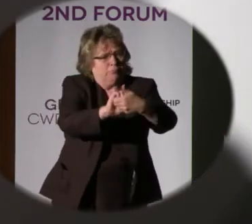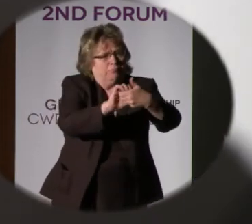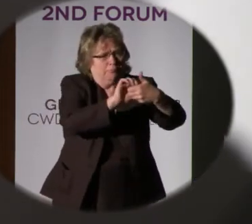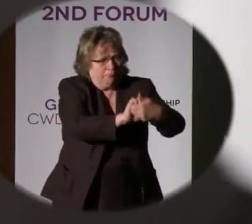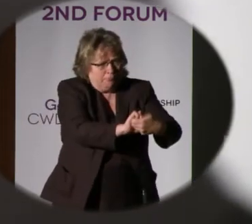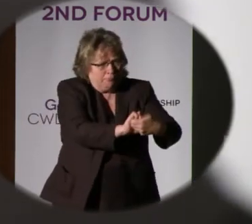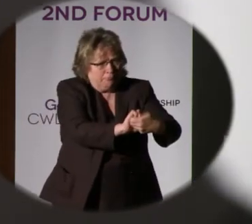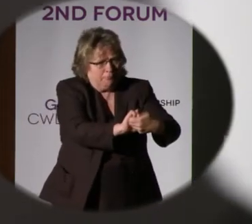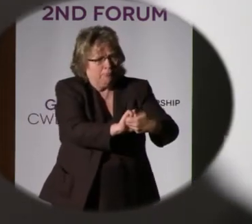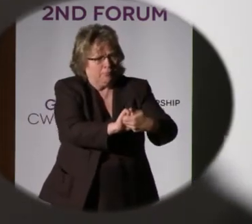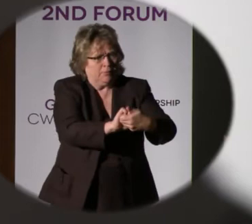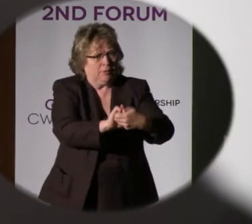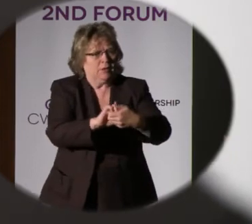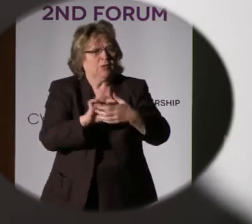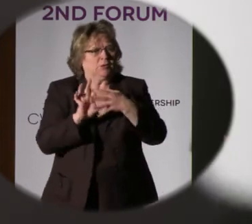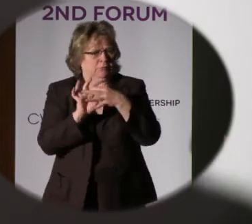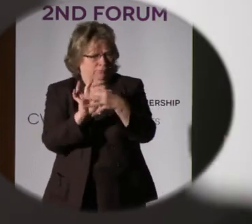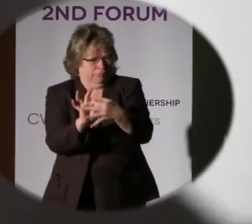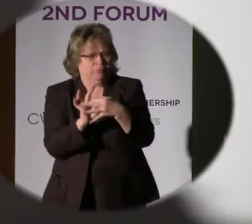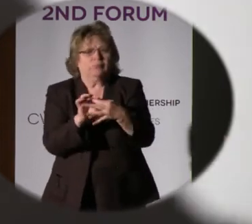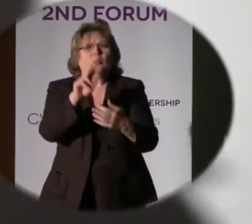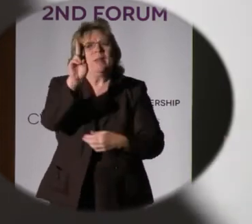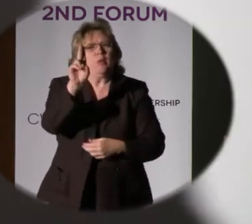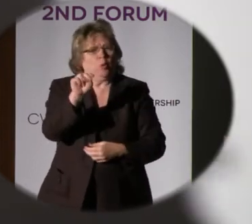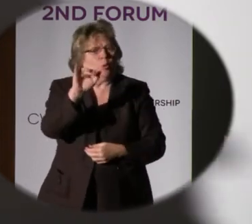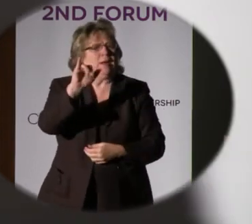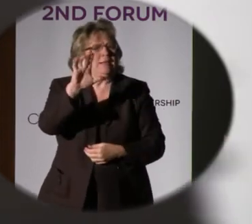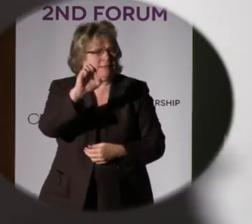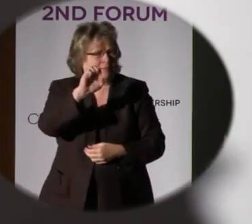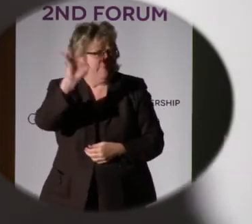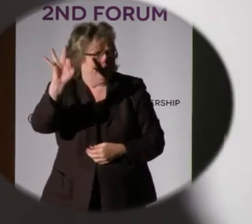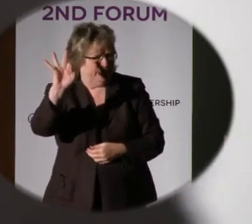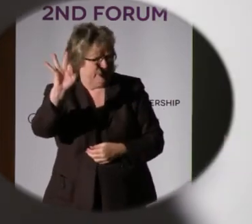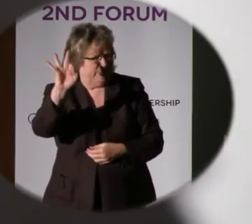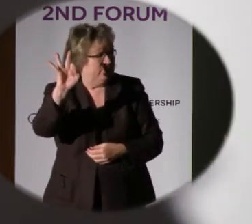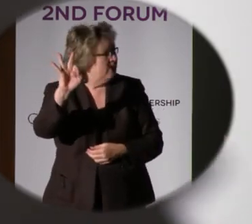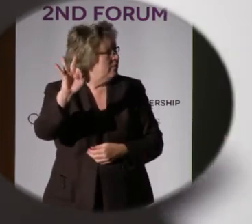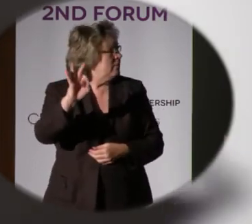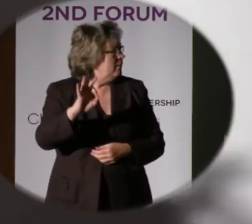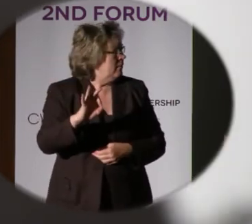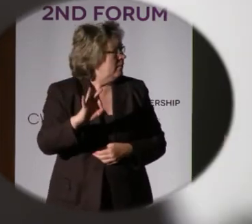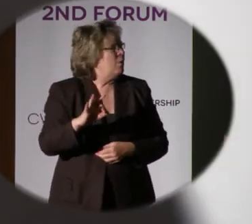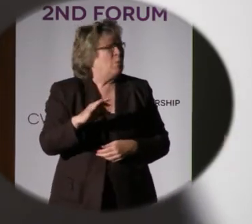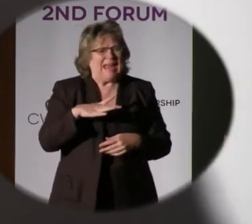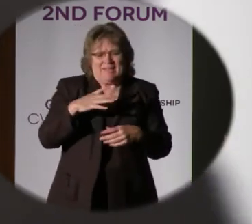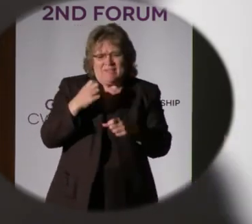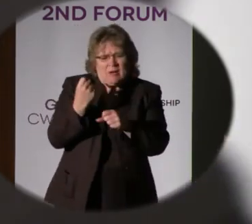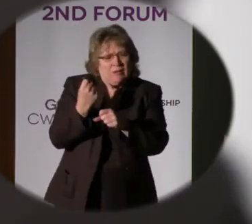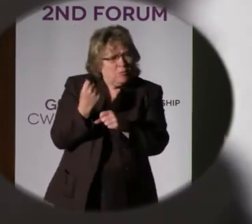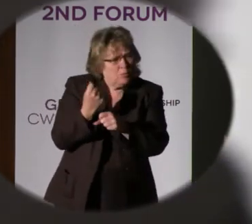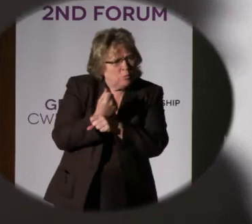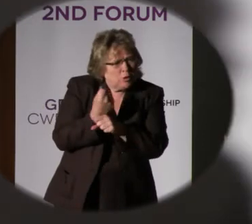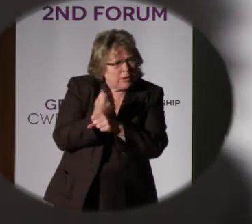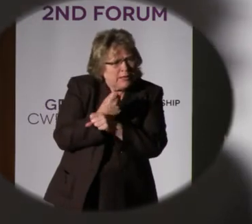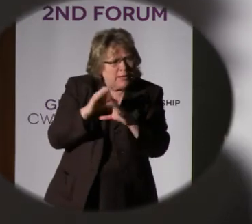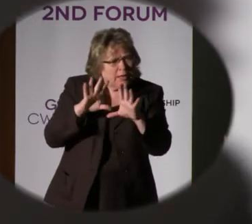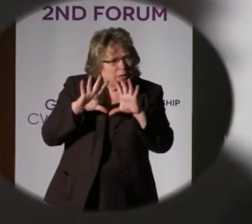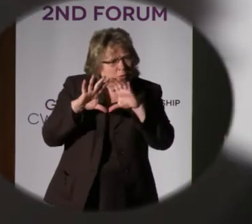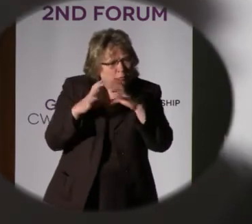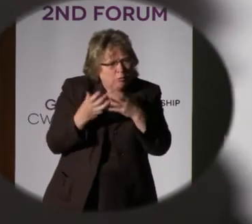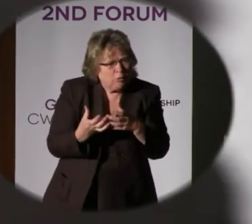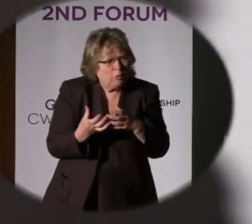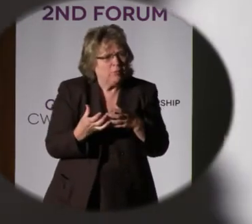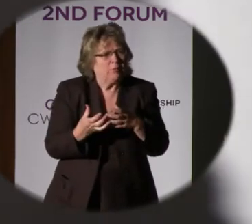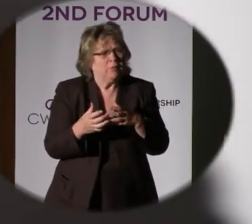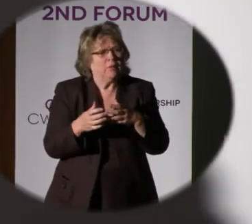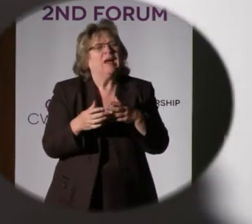UNICEF. And when the UNICEF came with the guidelines, clear guidelines, concise on where to start from and how to lead the